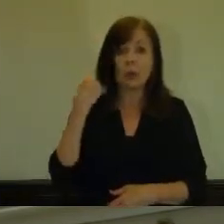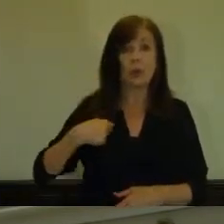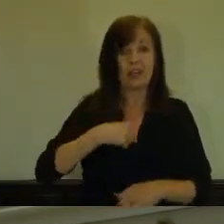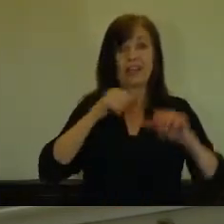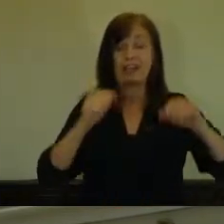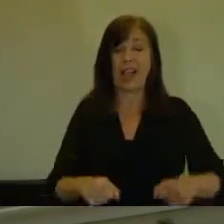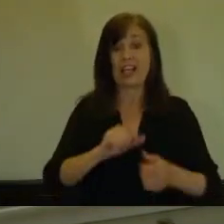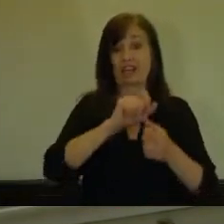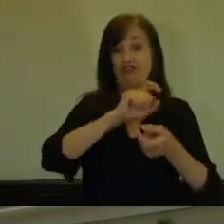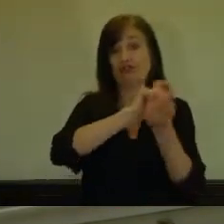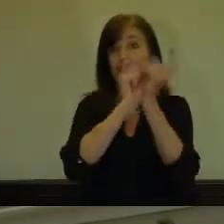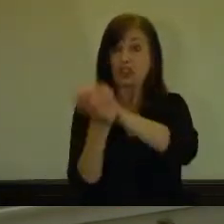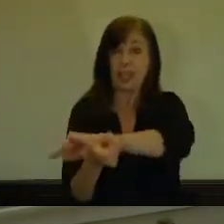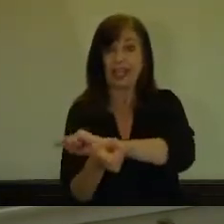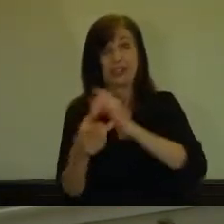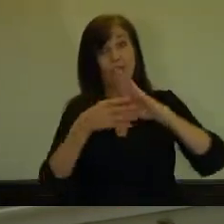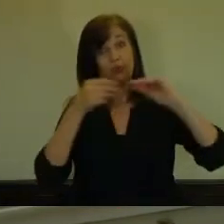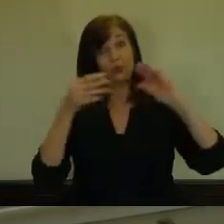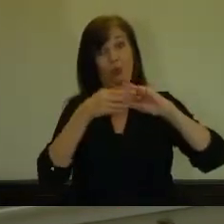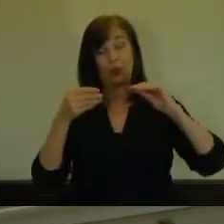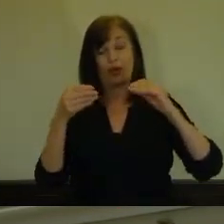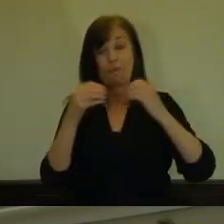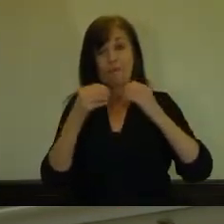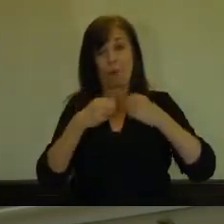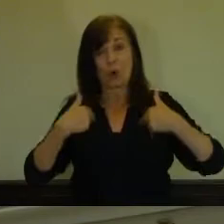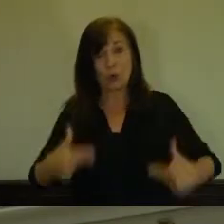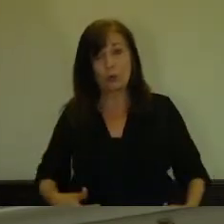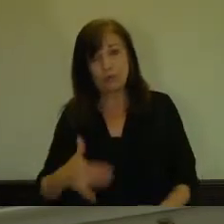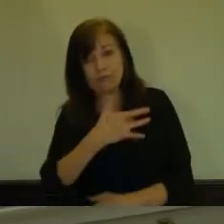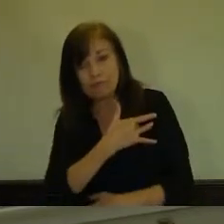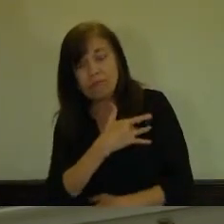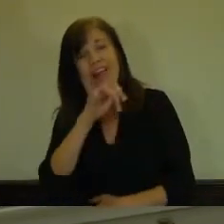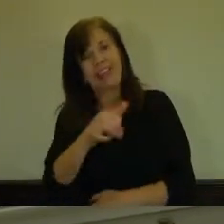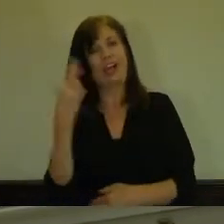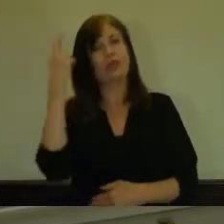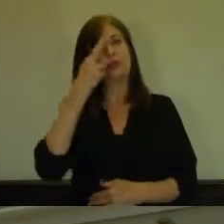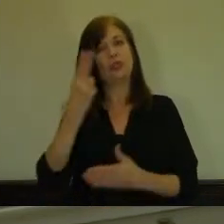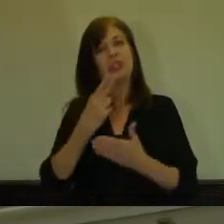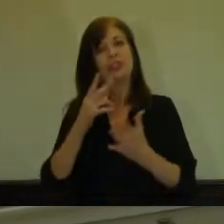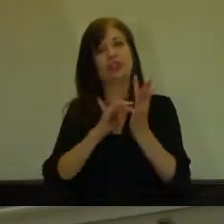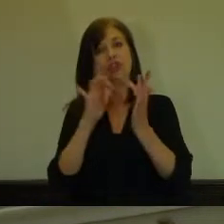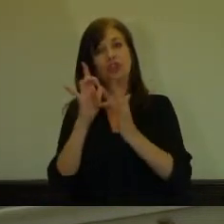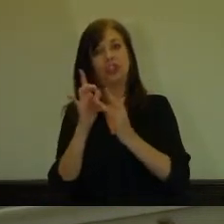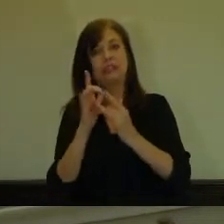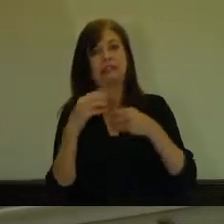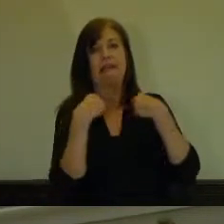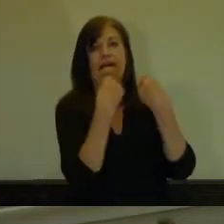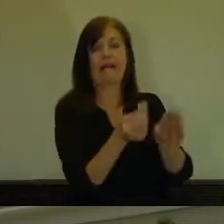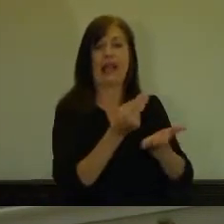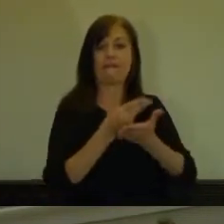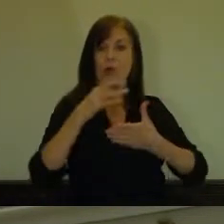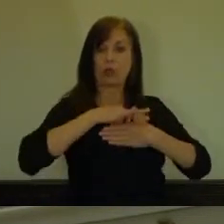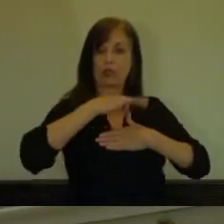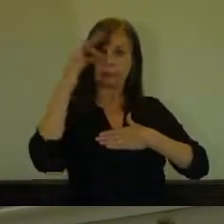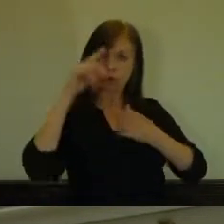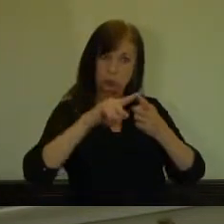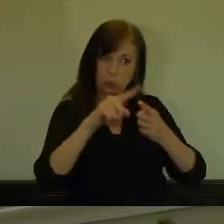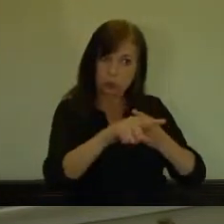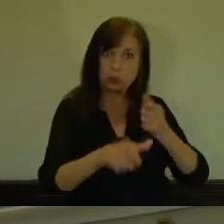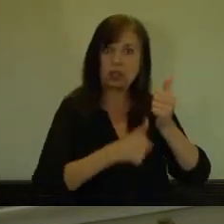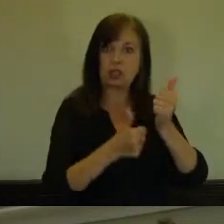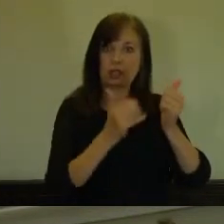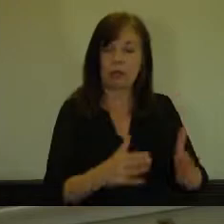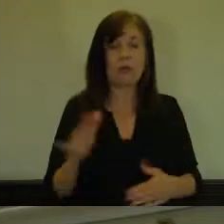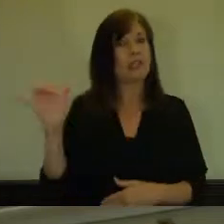healing. And that is why Jesus came to breathe this Spirit on the disciples. And that is why he breathes it on us